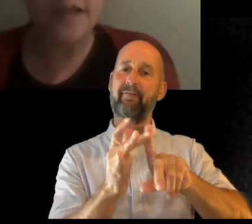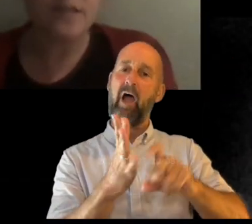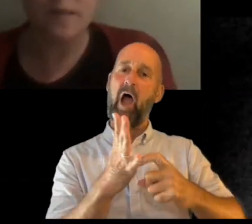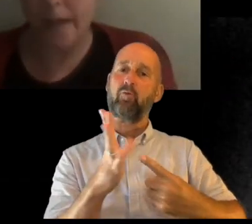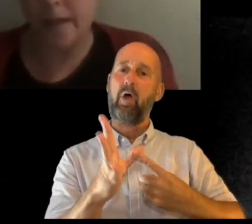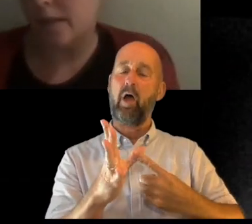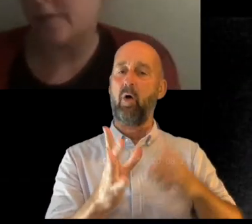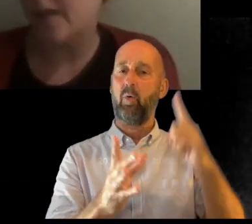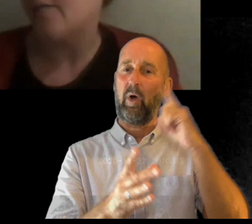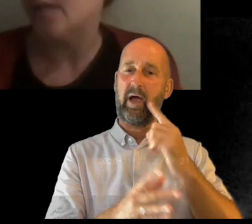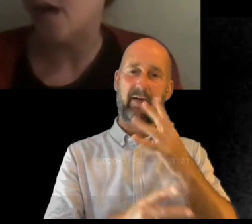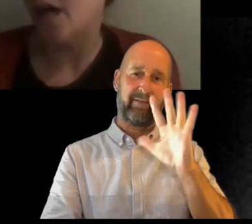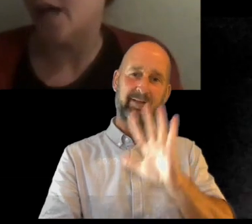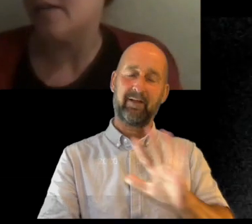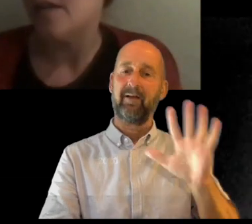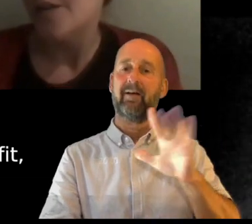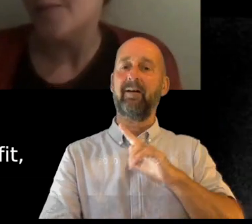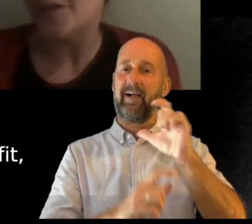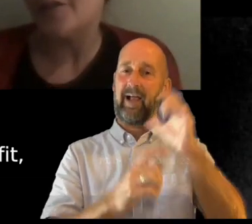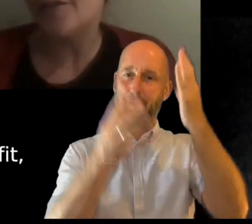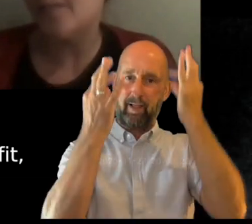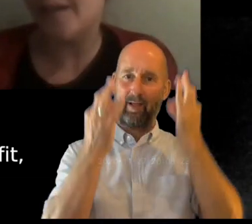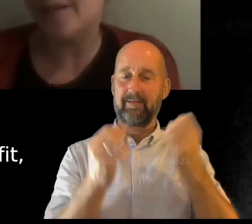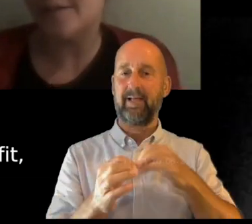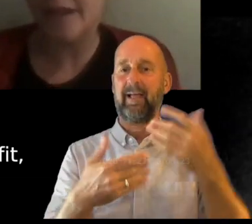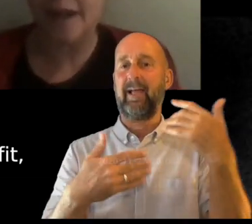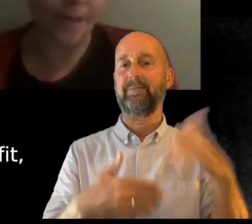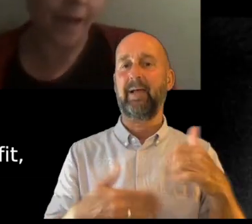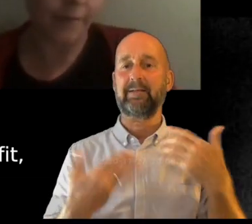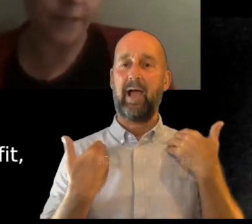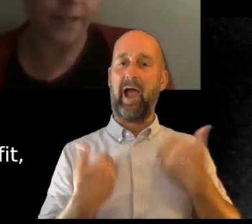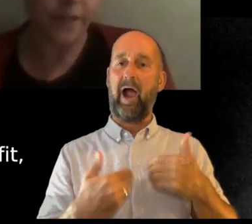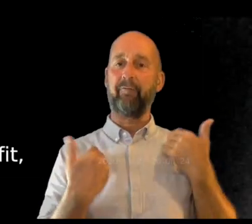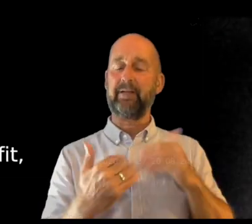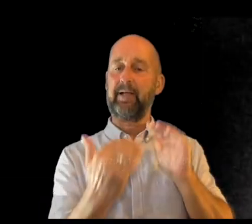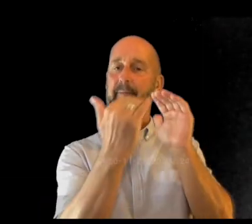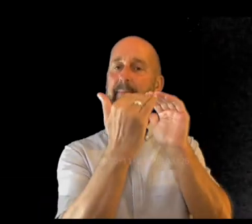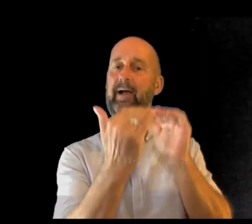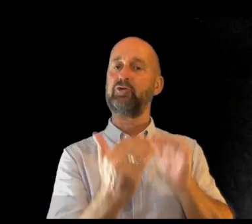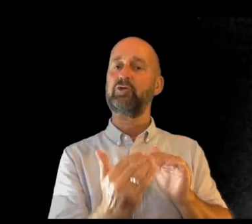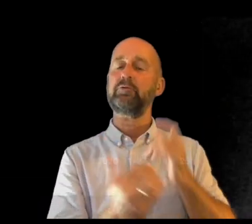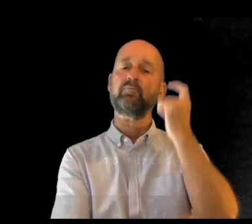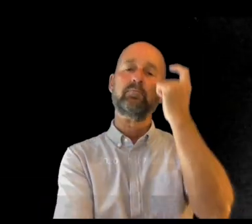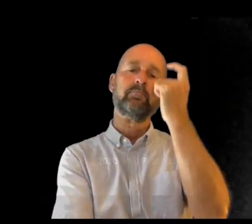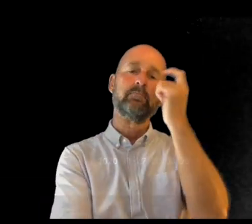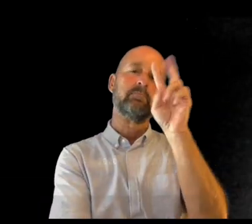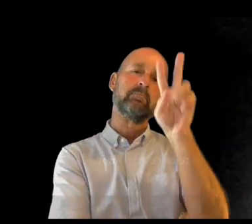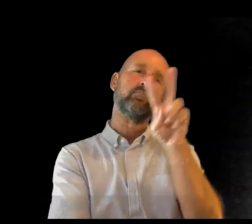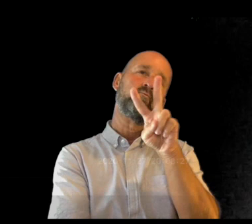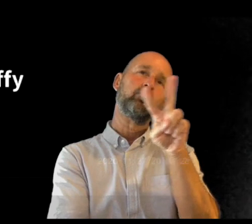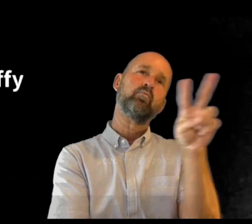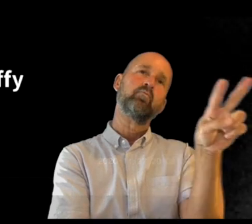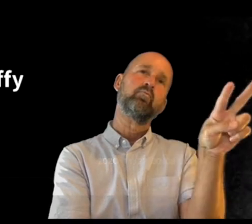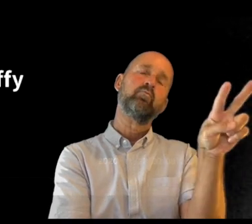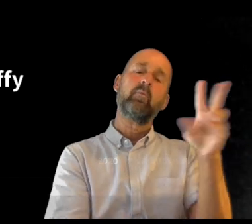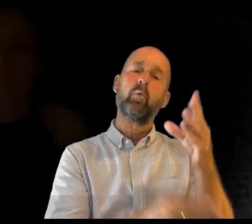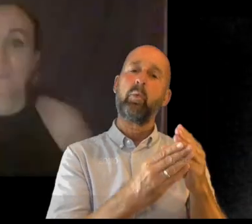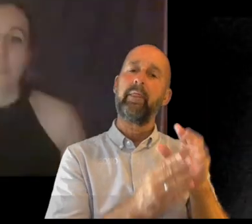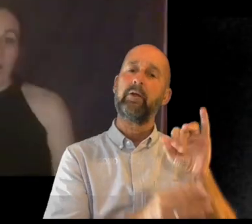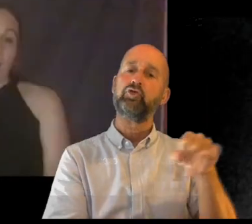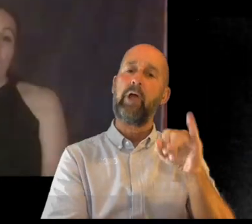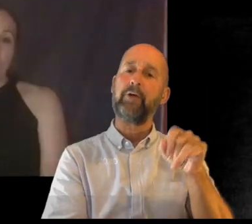50s expensive caramel highlights to match her expensive caramel outfit. Contemplates the mock-up with